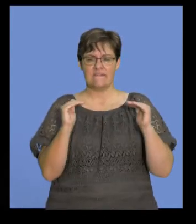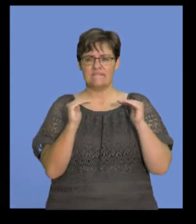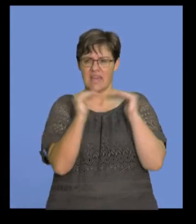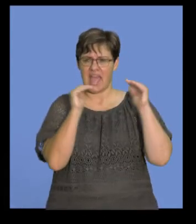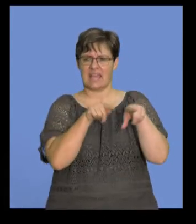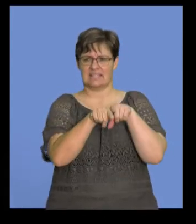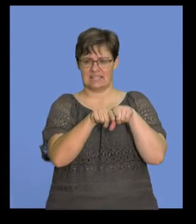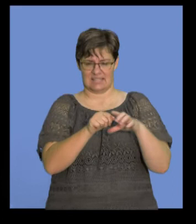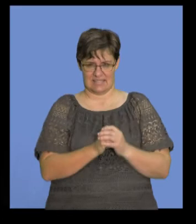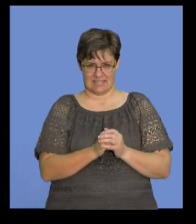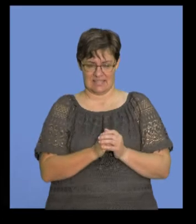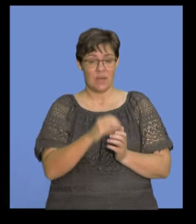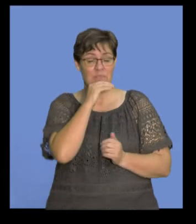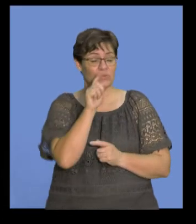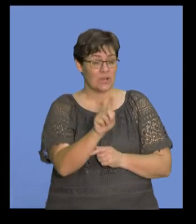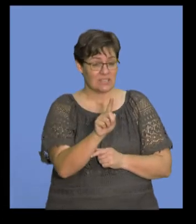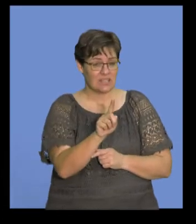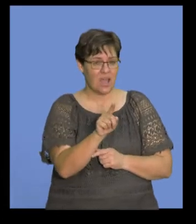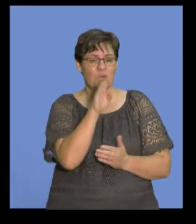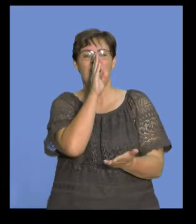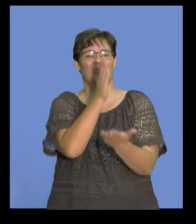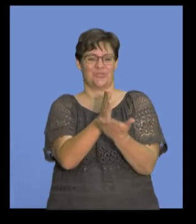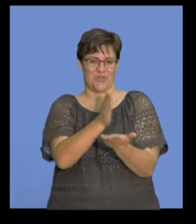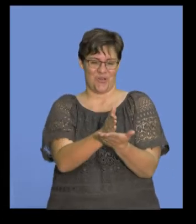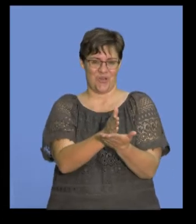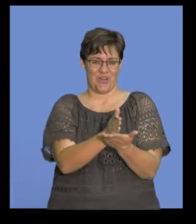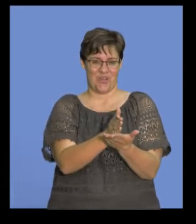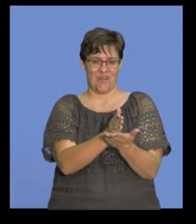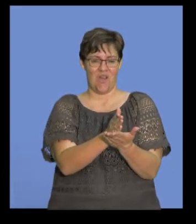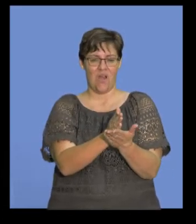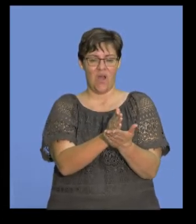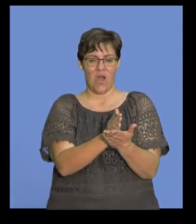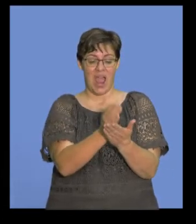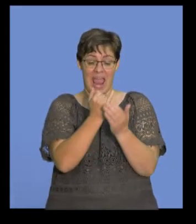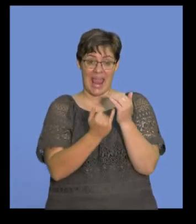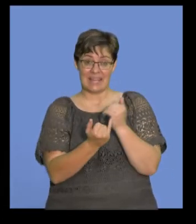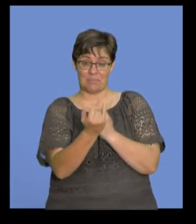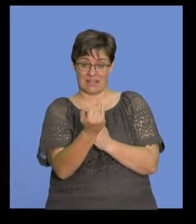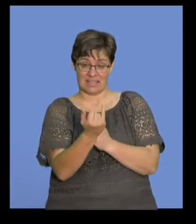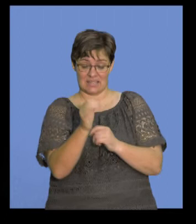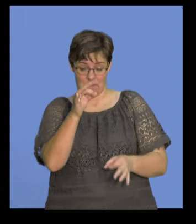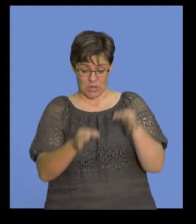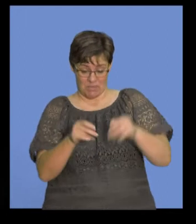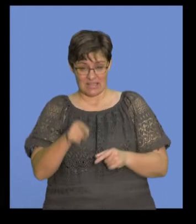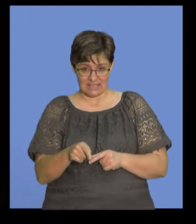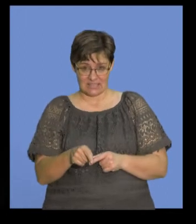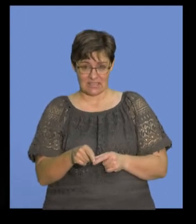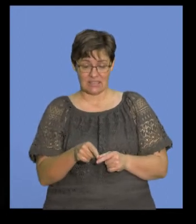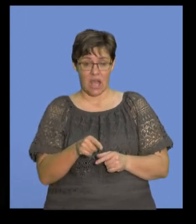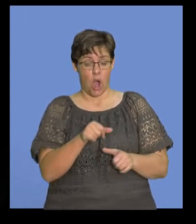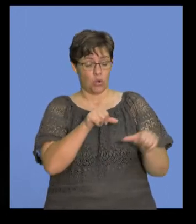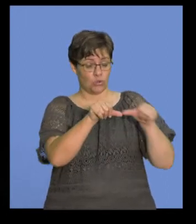fair test means that you have ensured that you've manipulated the independent variable, that you've kept your